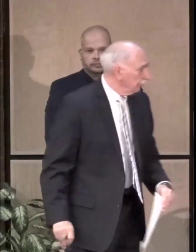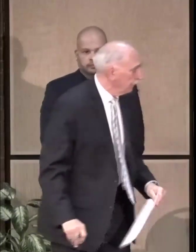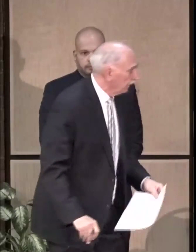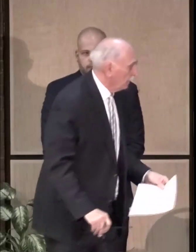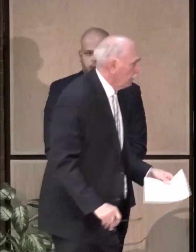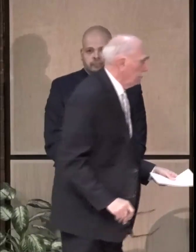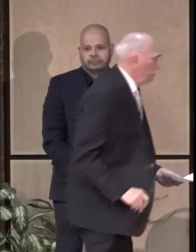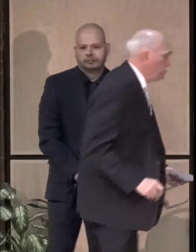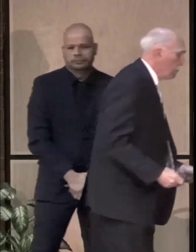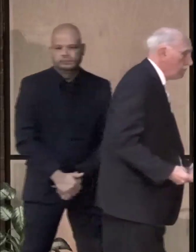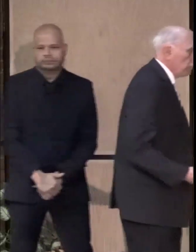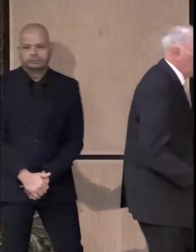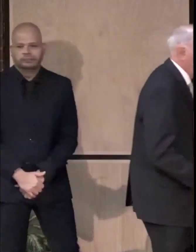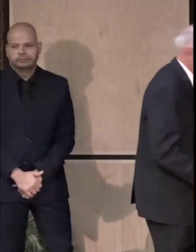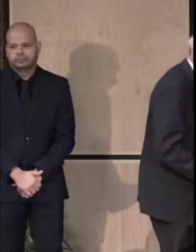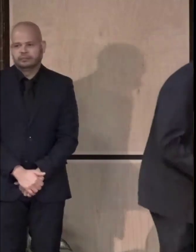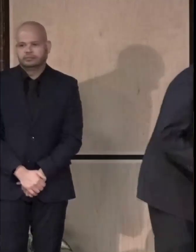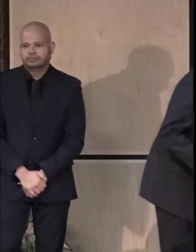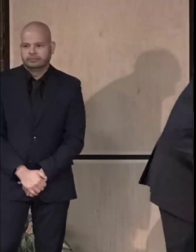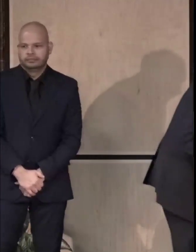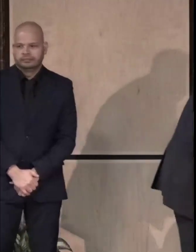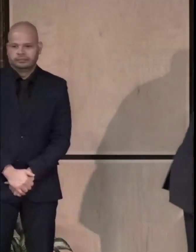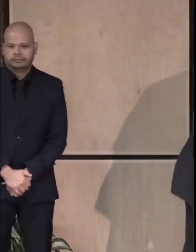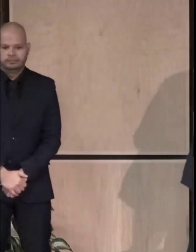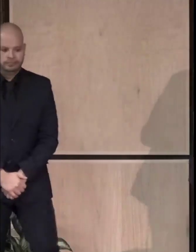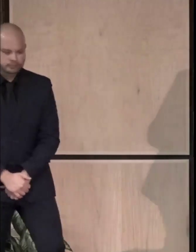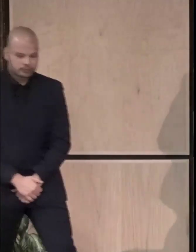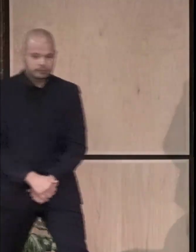You see where it says command representative contacted?